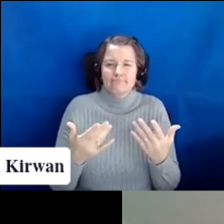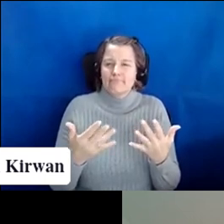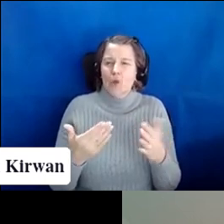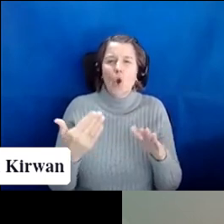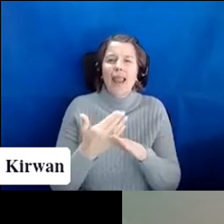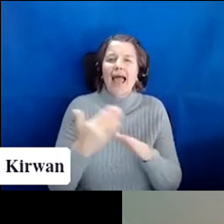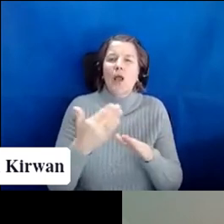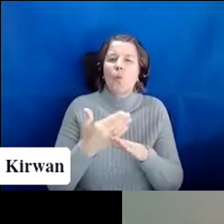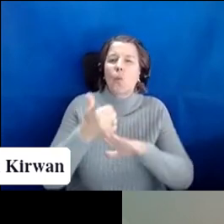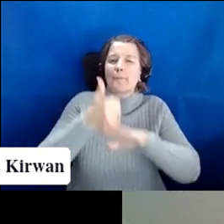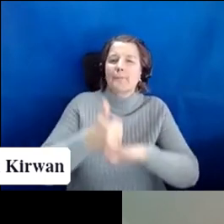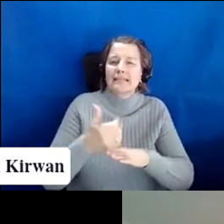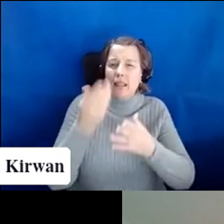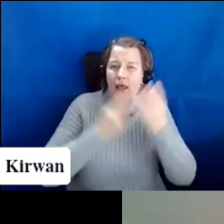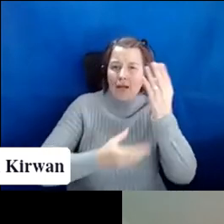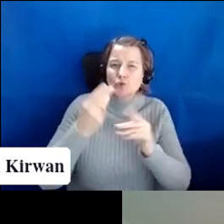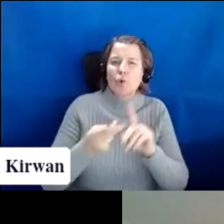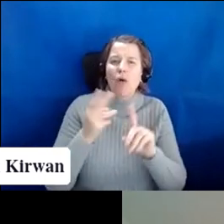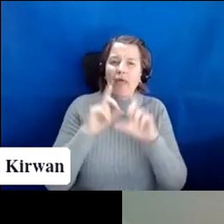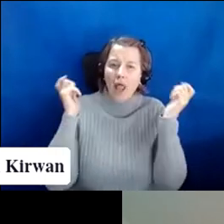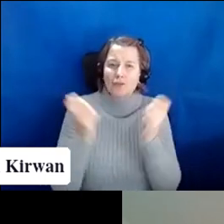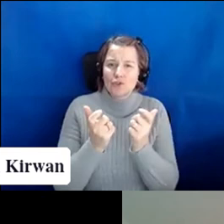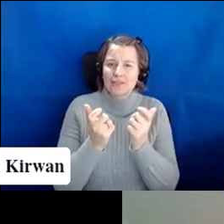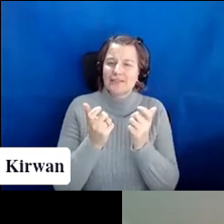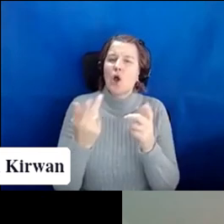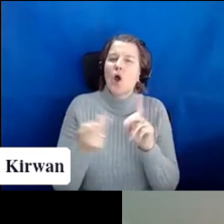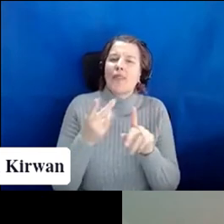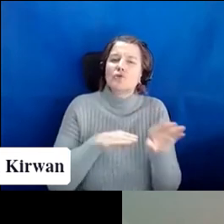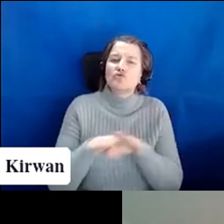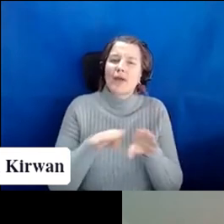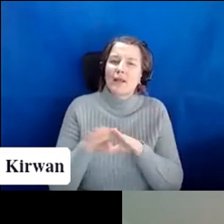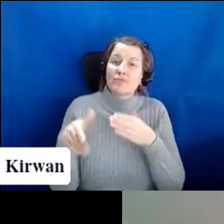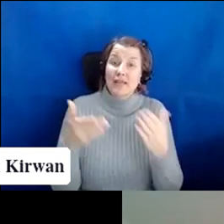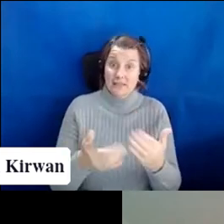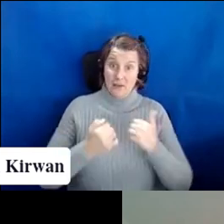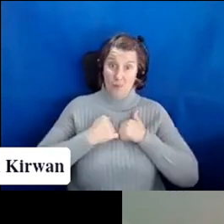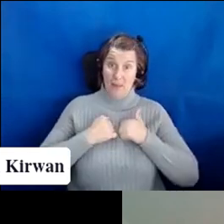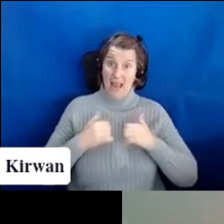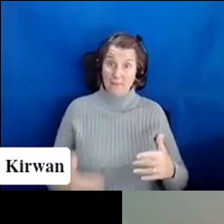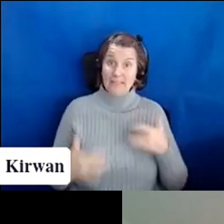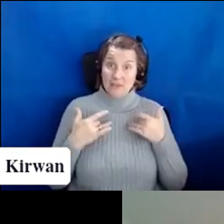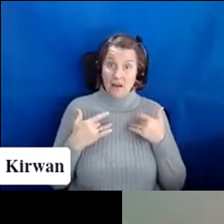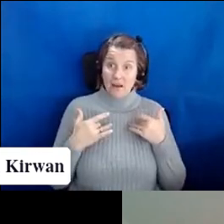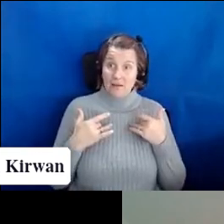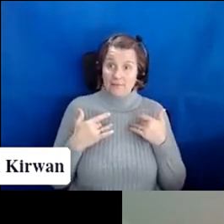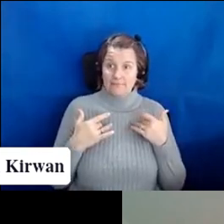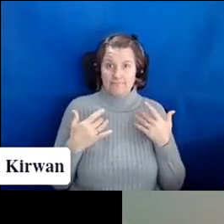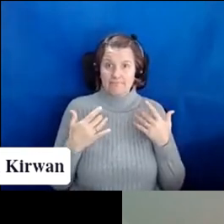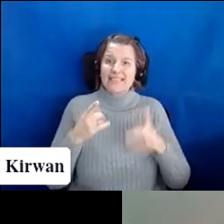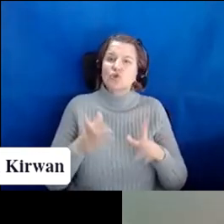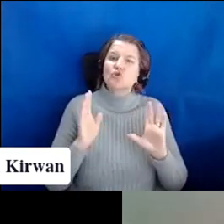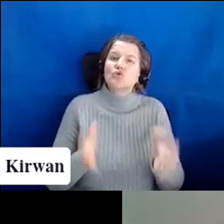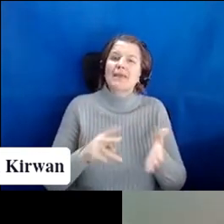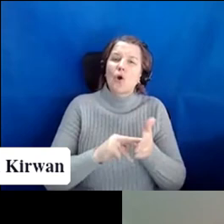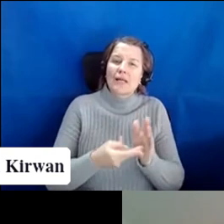work-based learning to colleges or training providers. So my opinion, I suppose, on that would be that there should be an